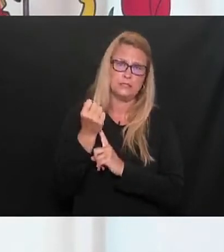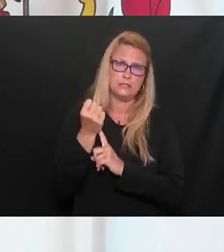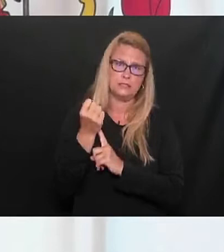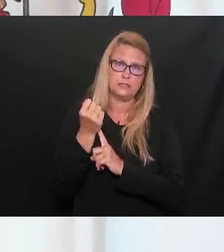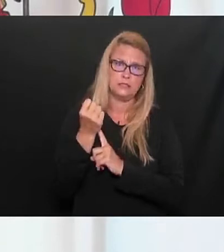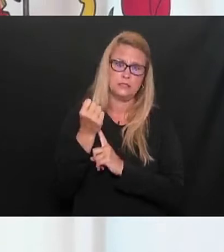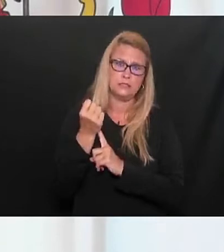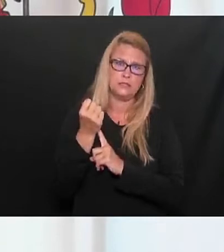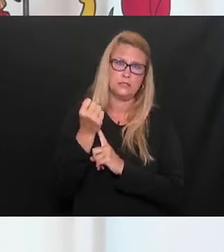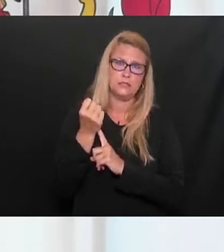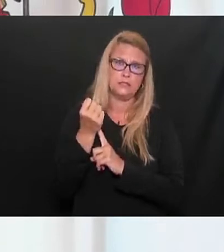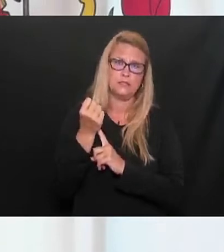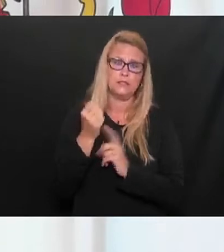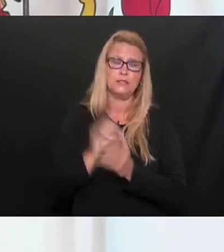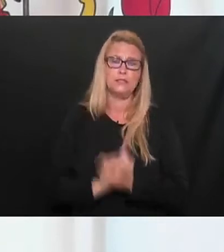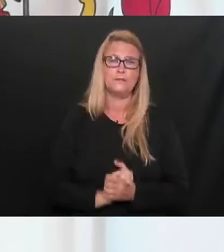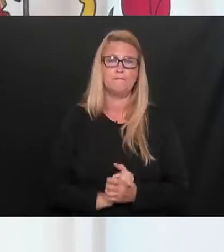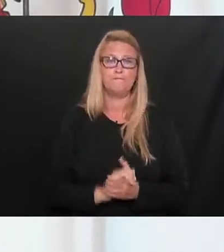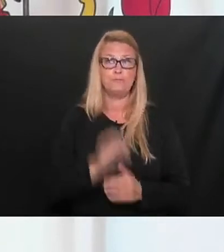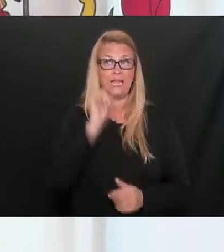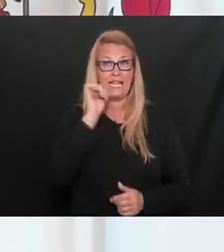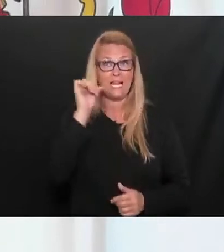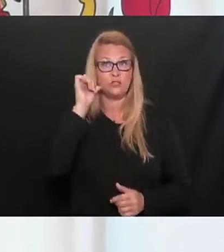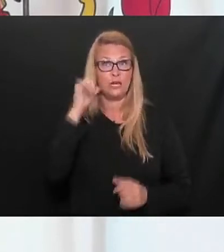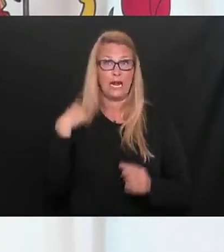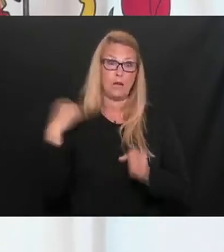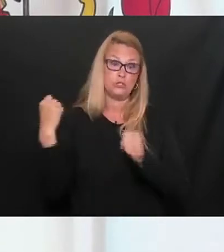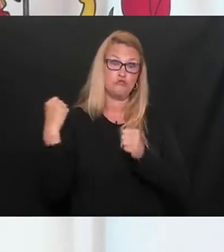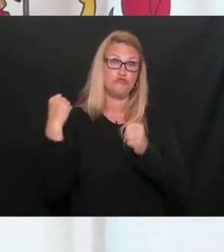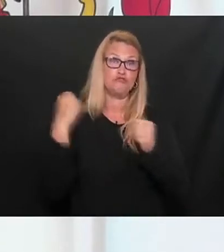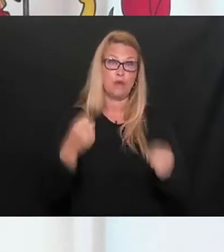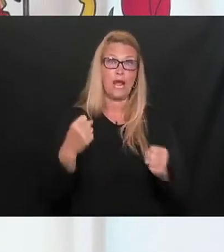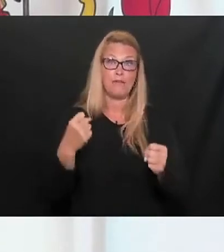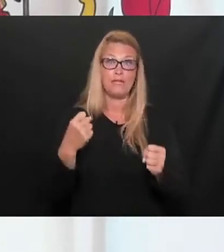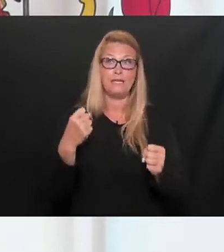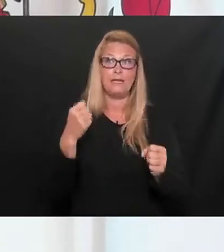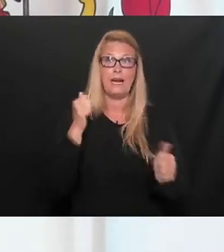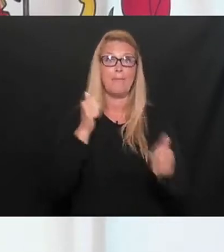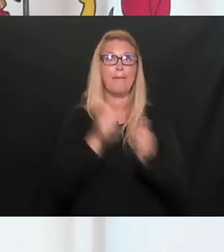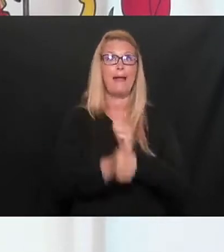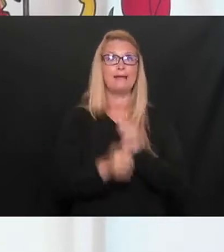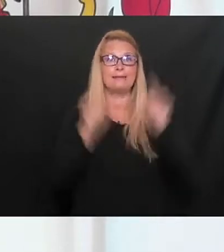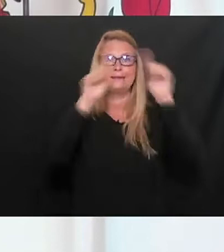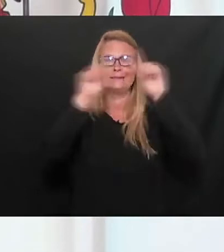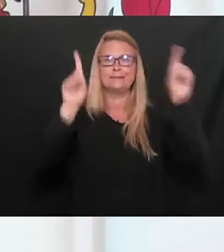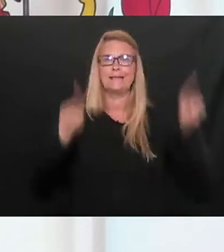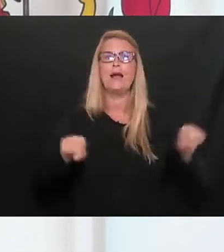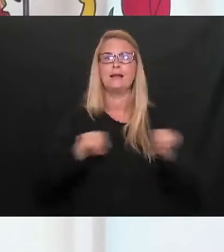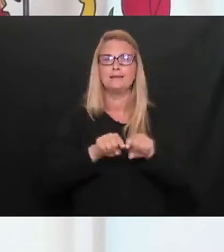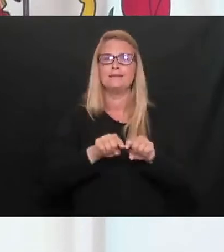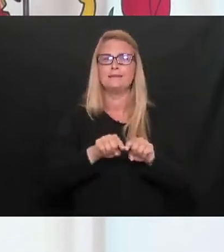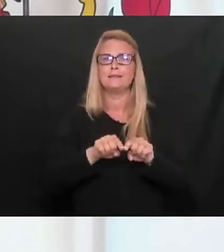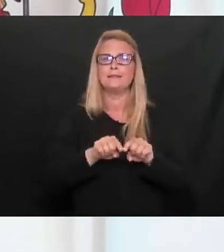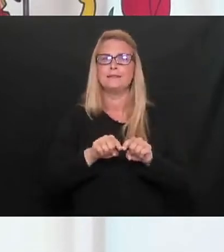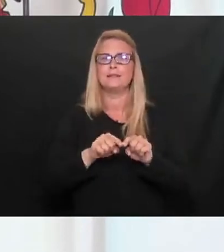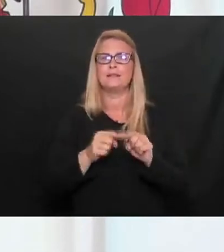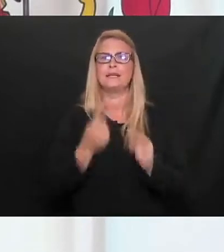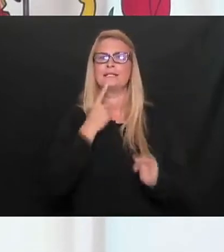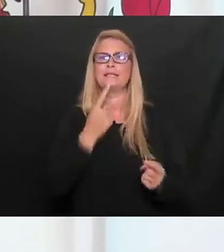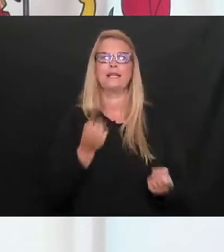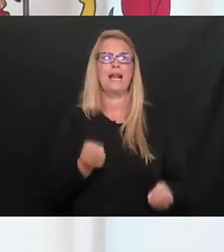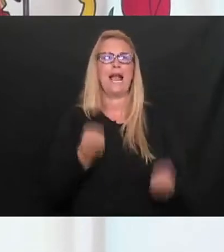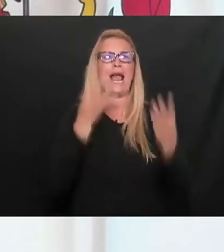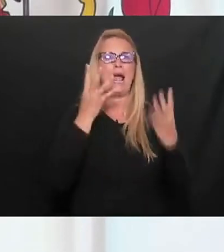was just yesterday driving and went by a sign, and it showed how many people